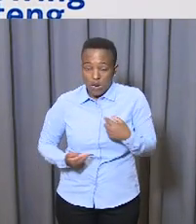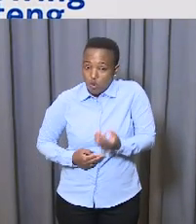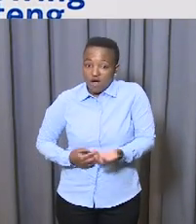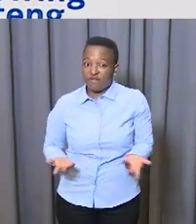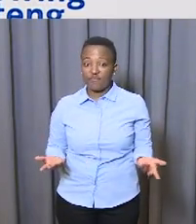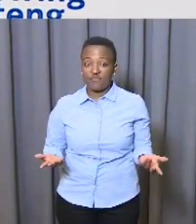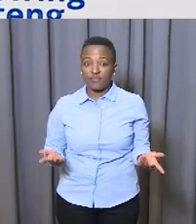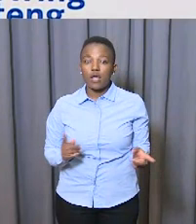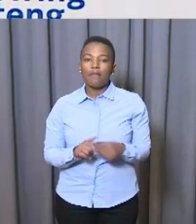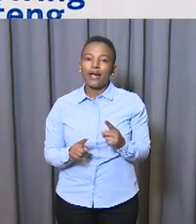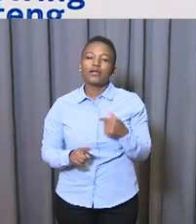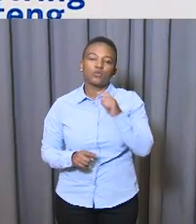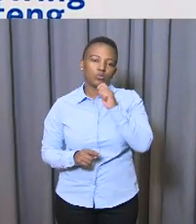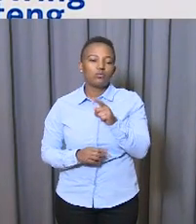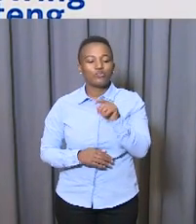But step by step,